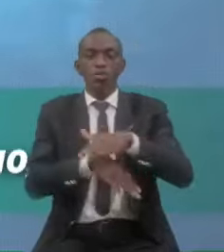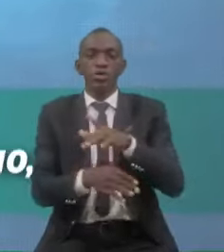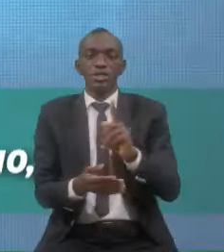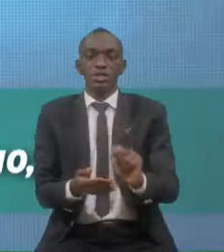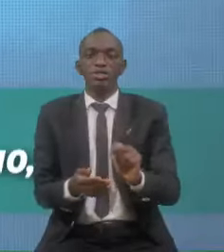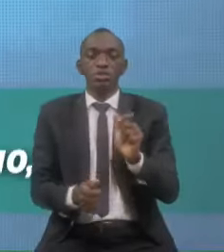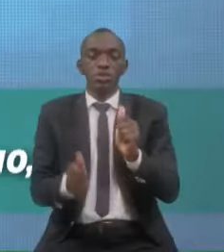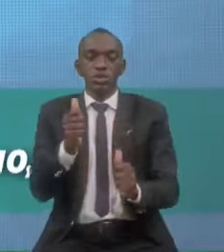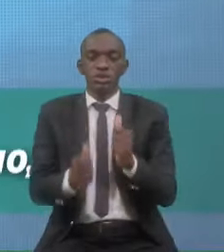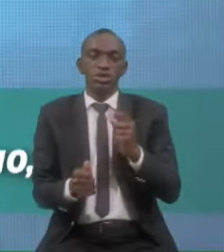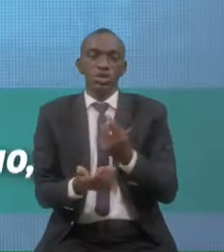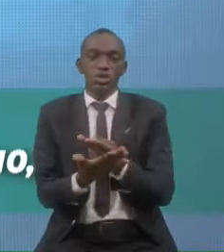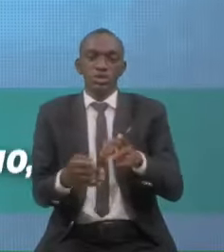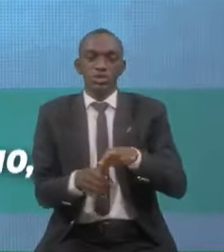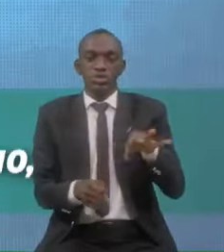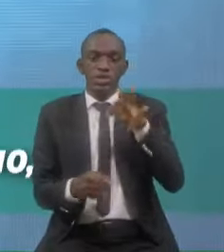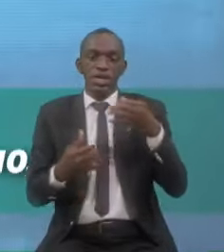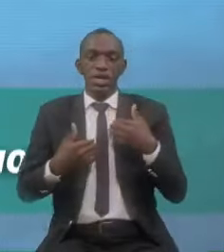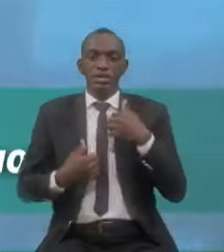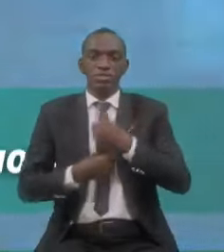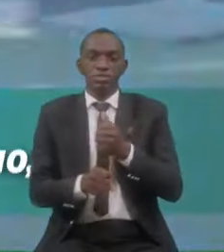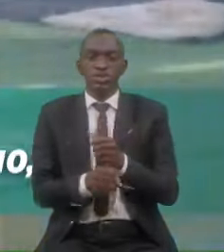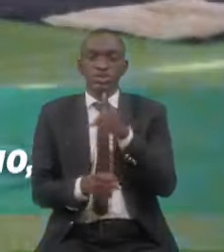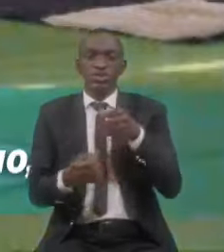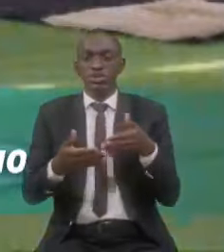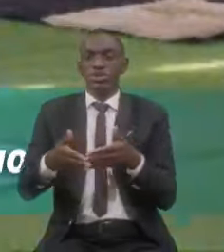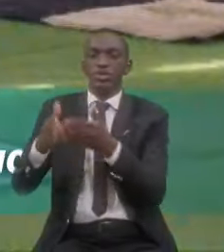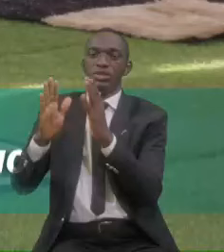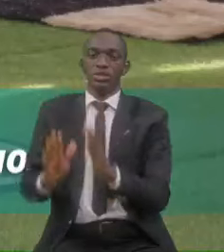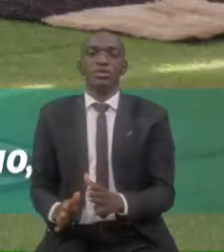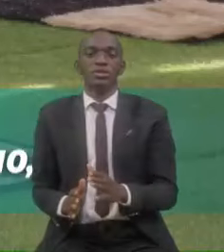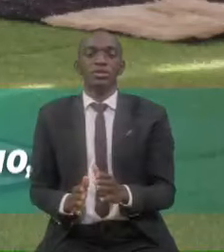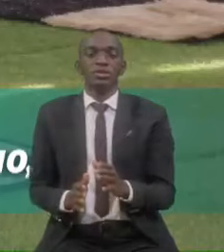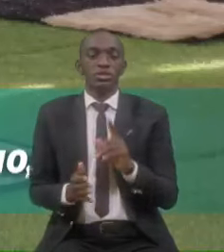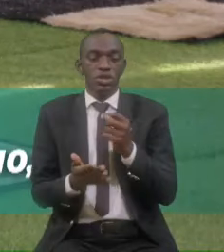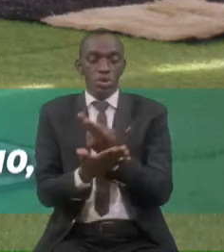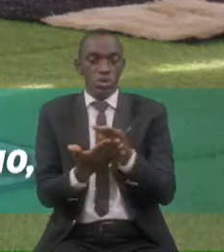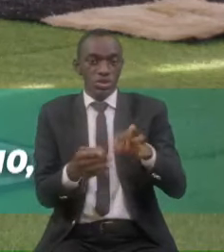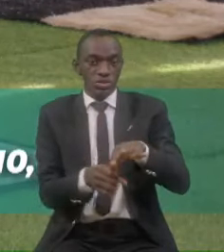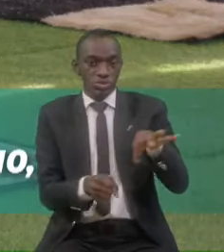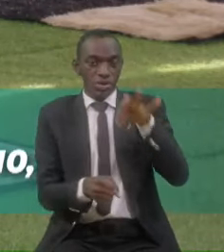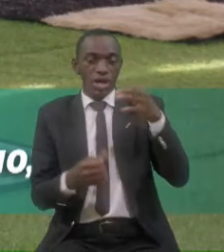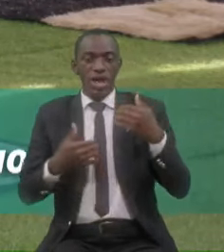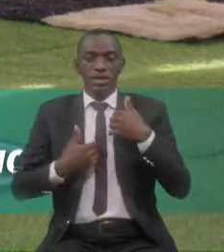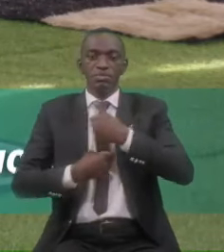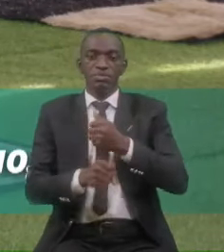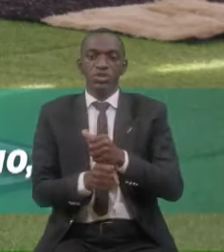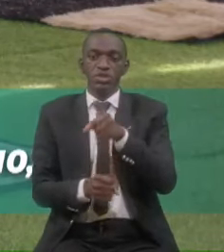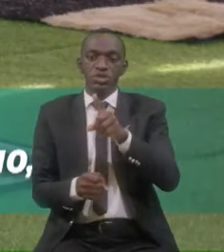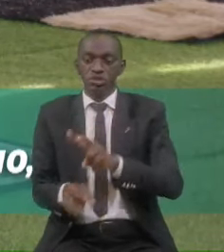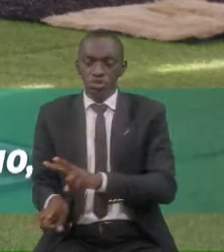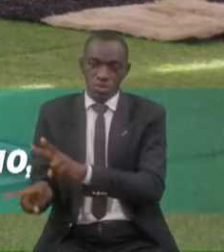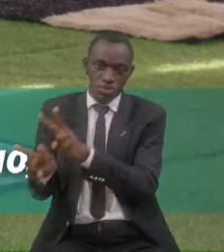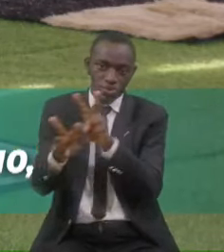made you overseers. Stop there for a moment. The Holy Ghost has made you